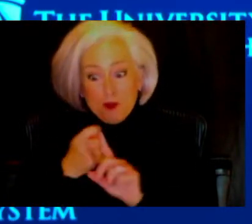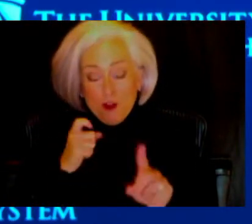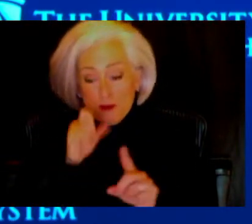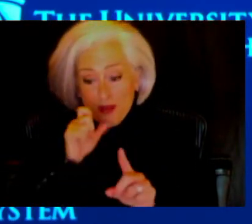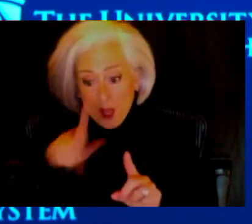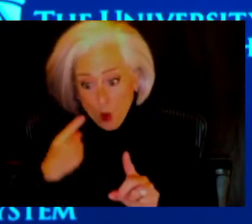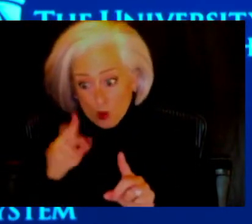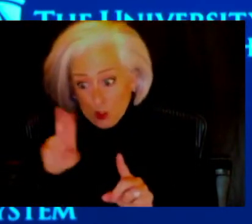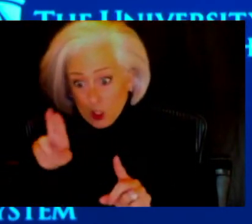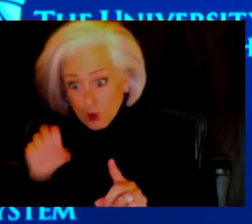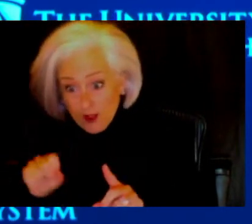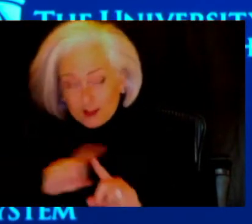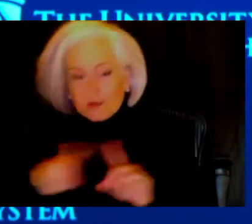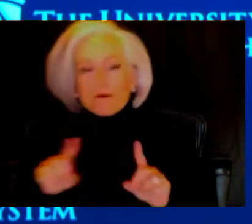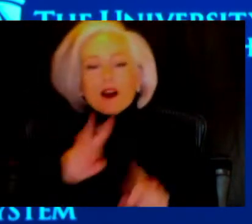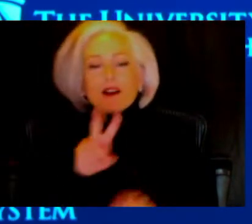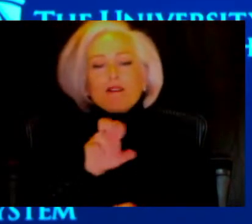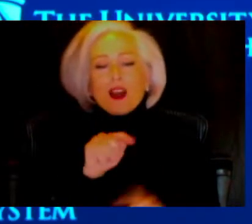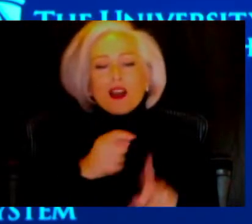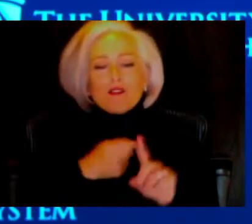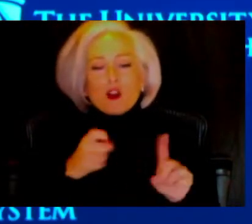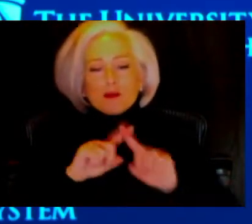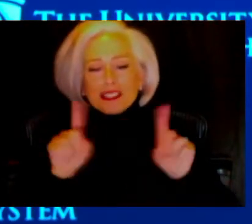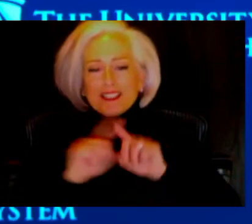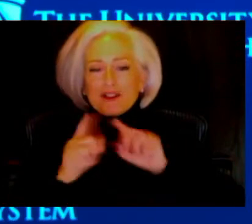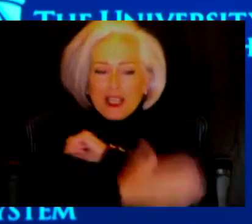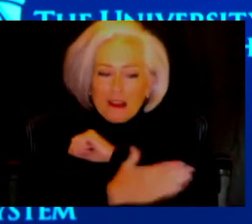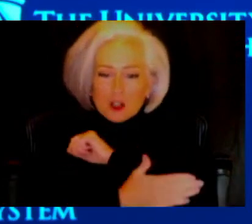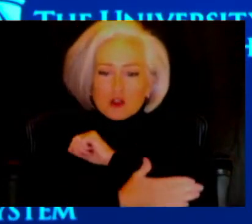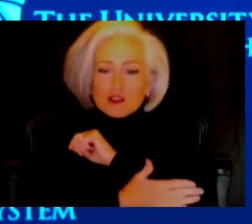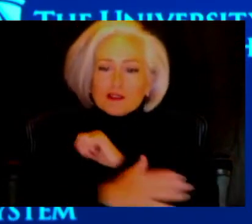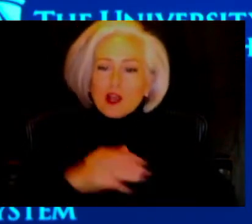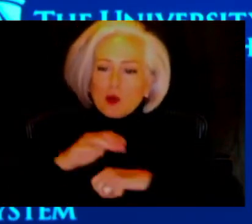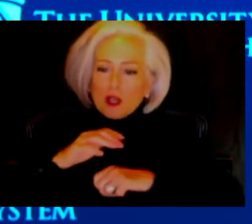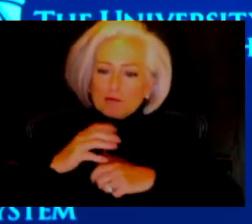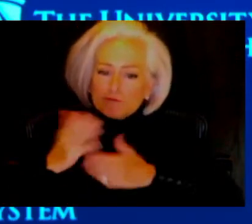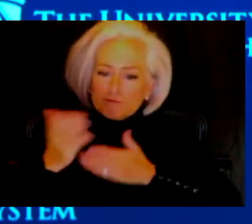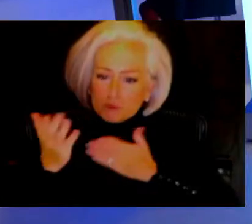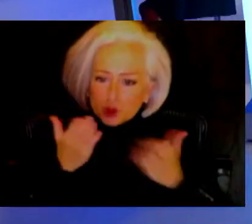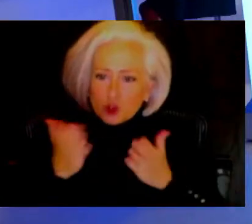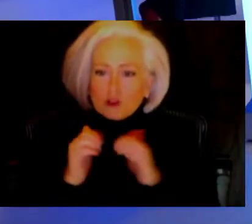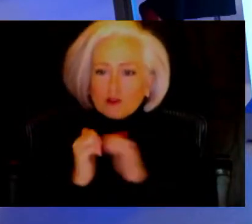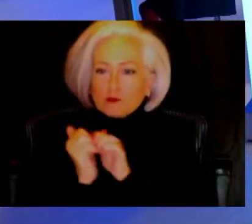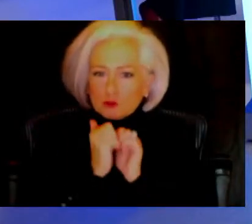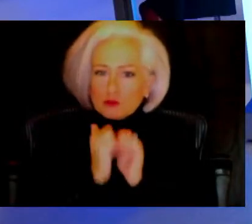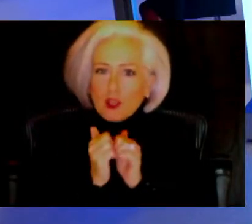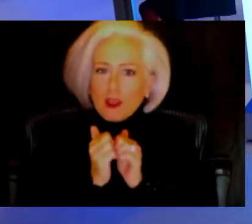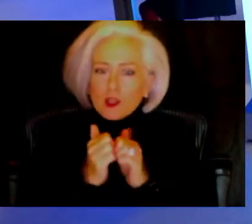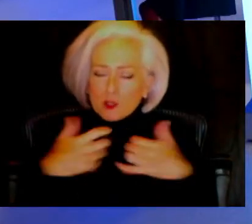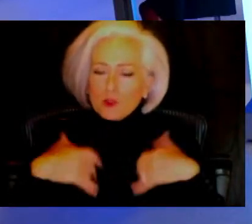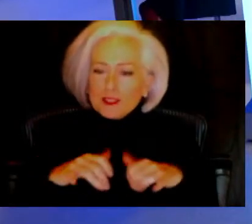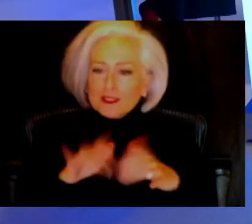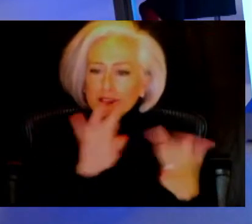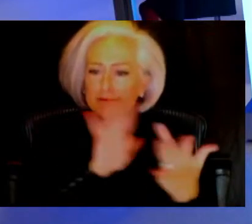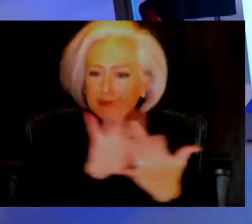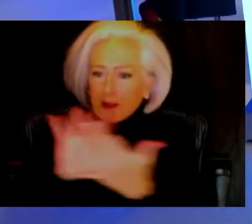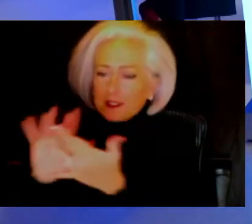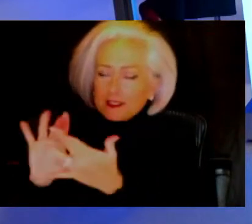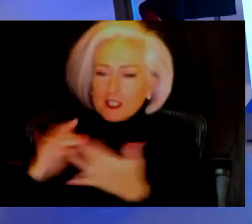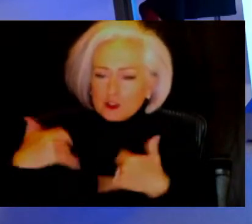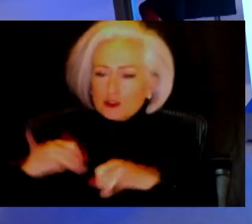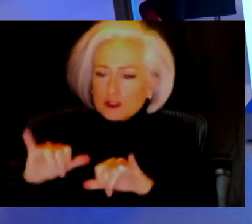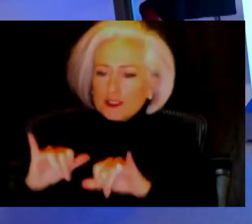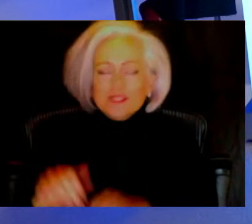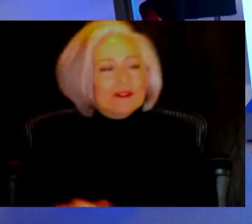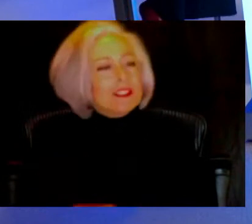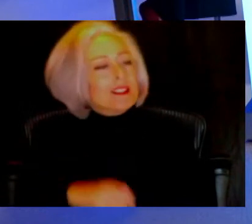from countries all over that we have served with, and even to this day, we stay in touch. Doctor, what's that camaraderie like? Yeah,